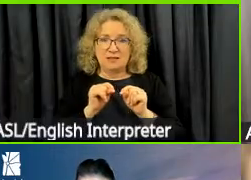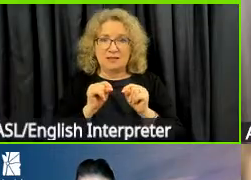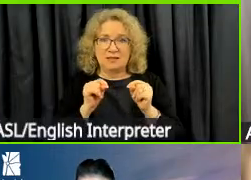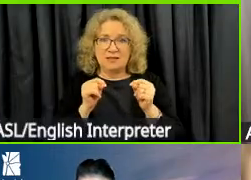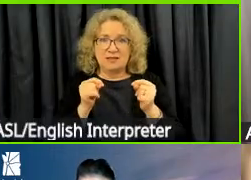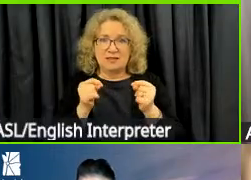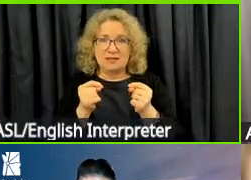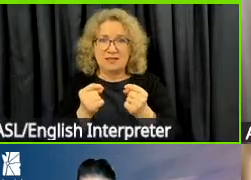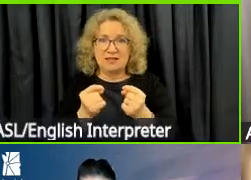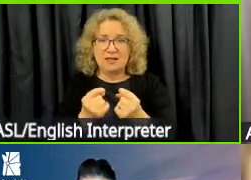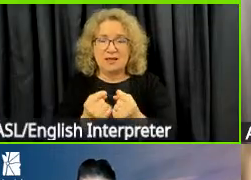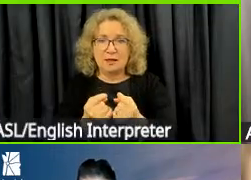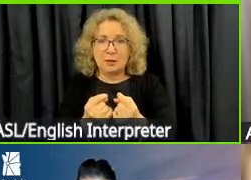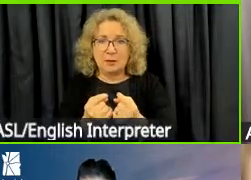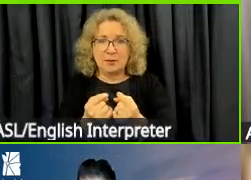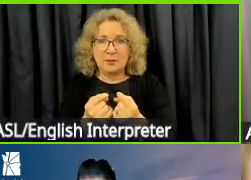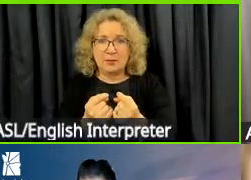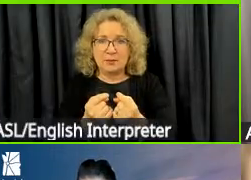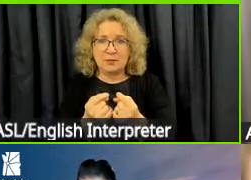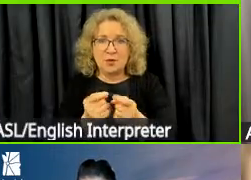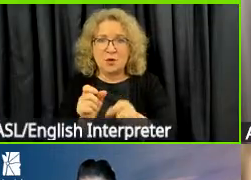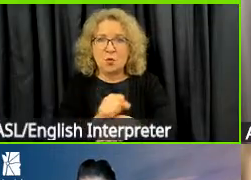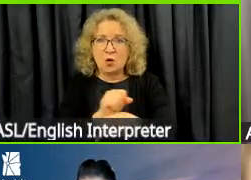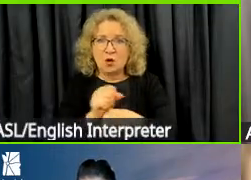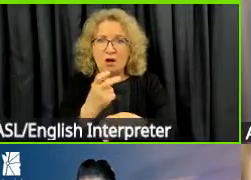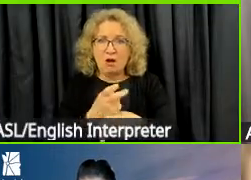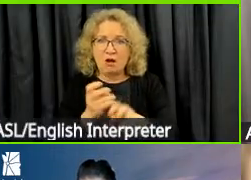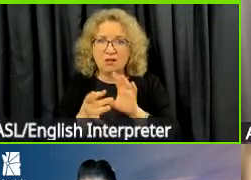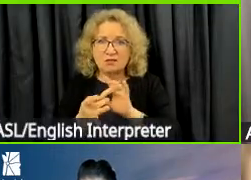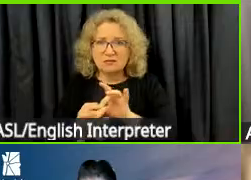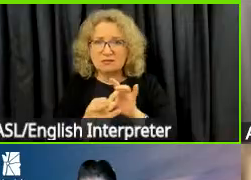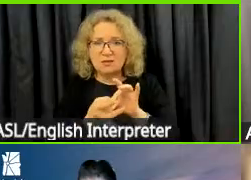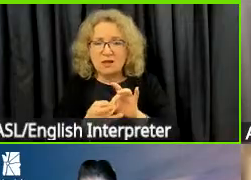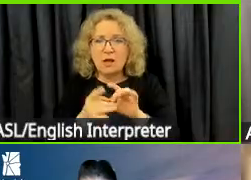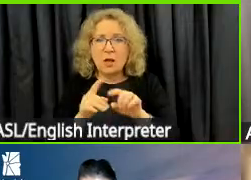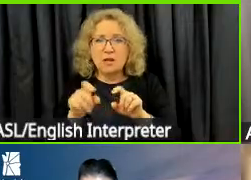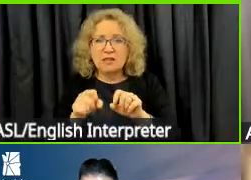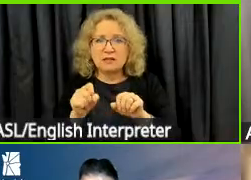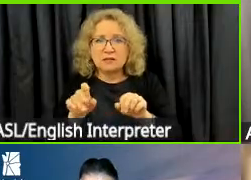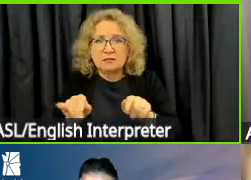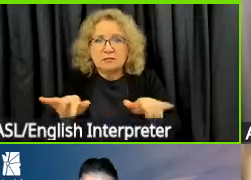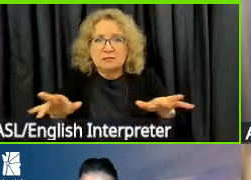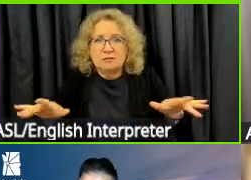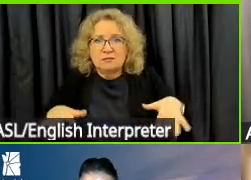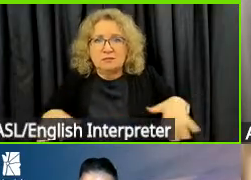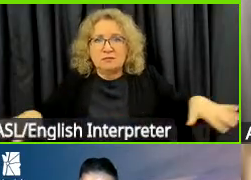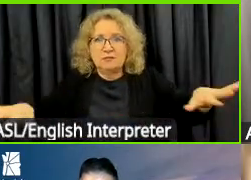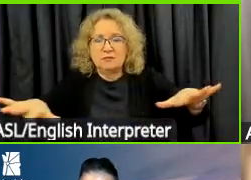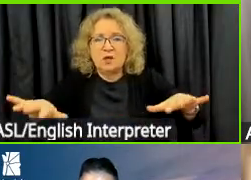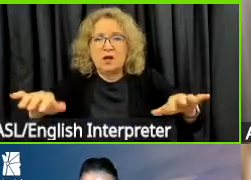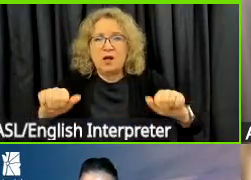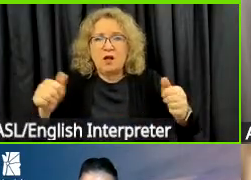it, but the many places that people have held this project up,